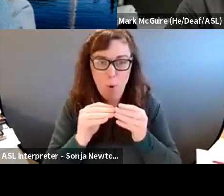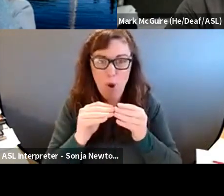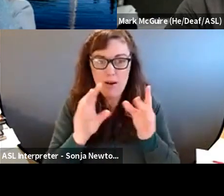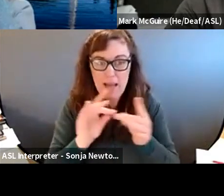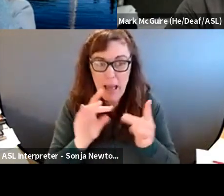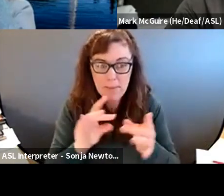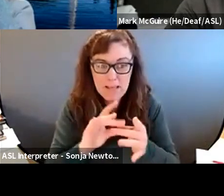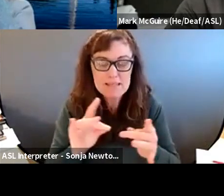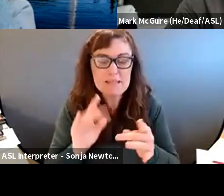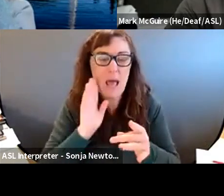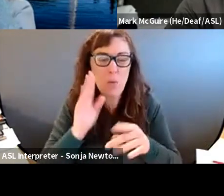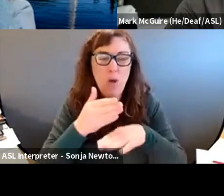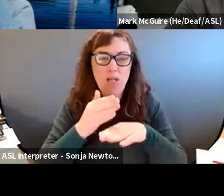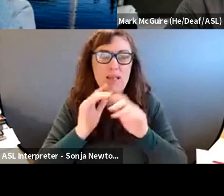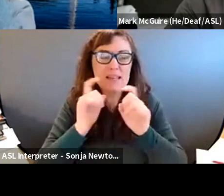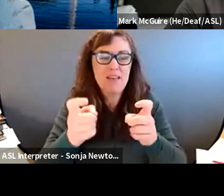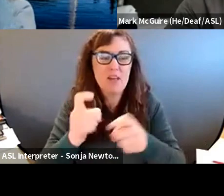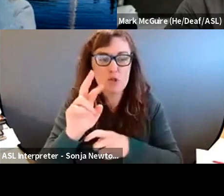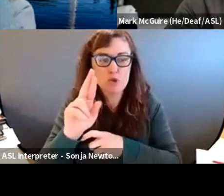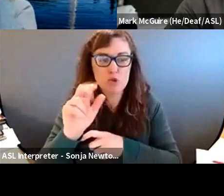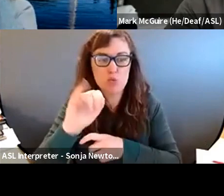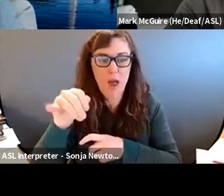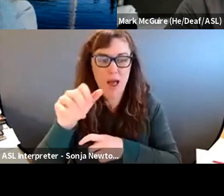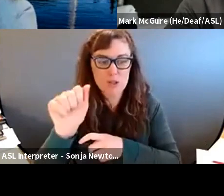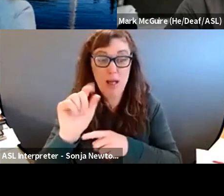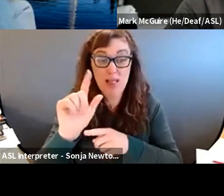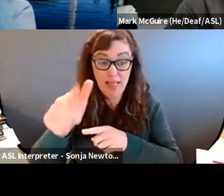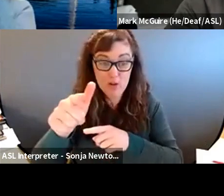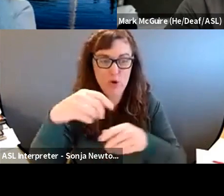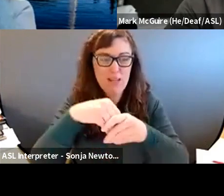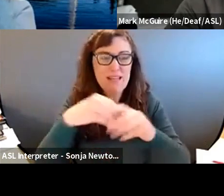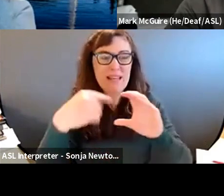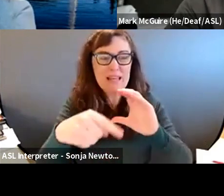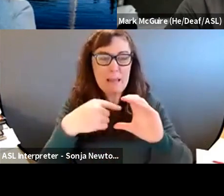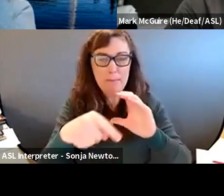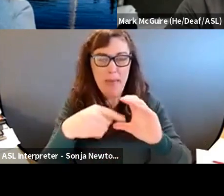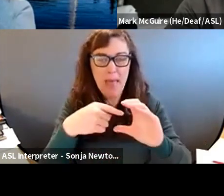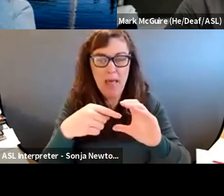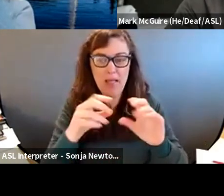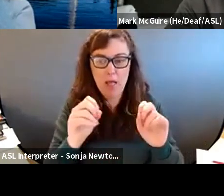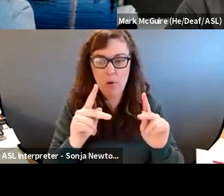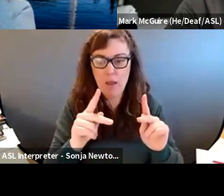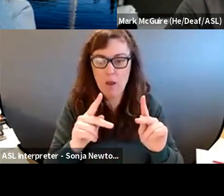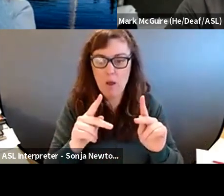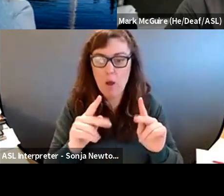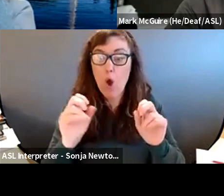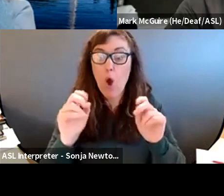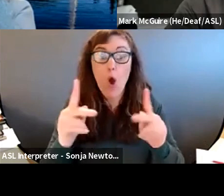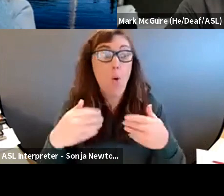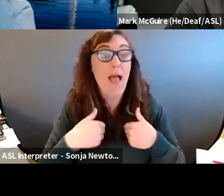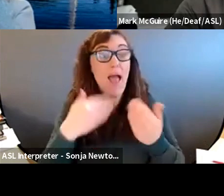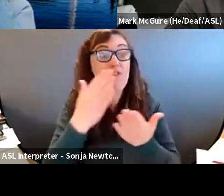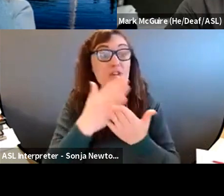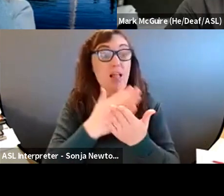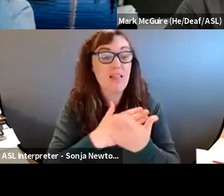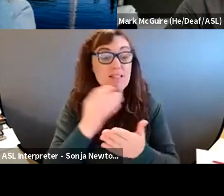to Raja after this in an email, and I'll make sure to post that on our Taylor website. I have a list of books. I had